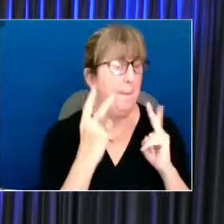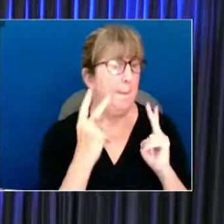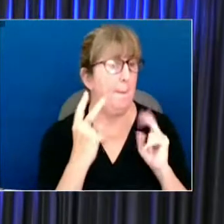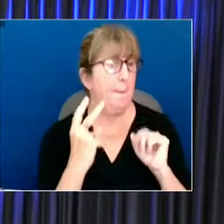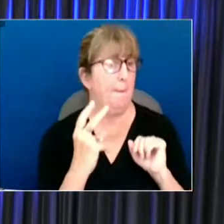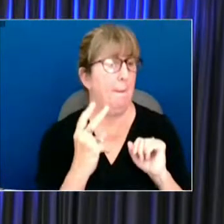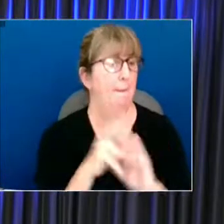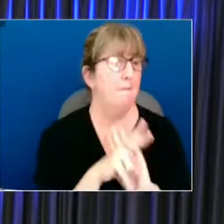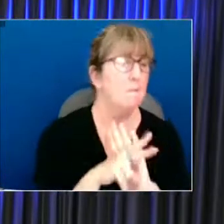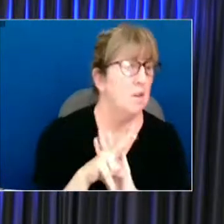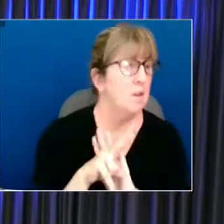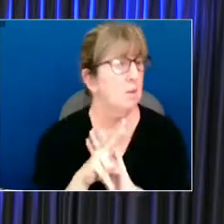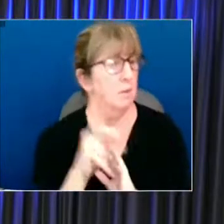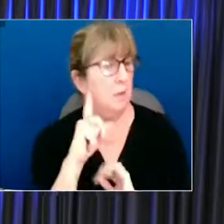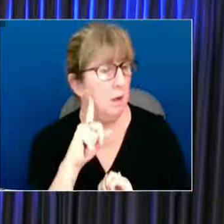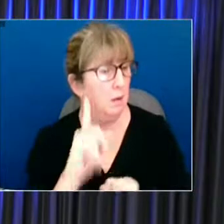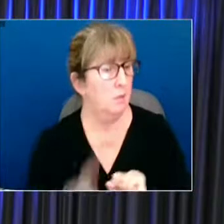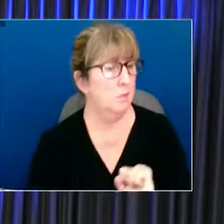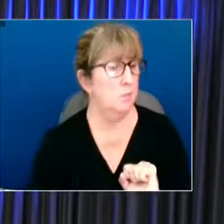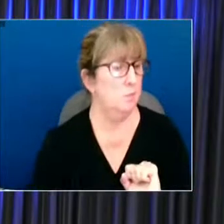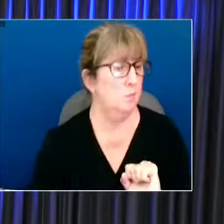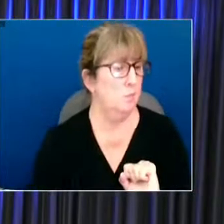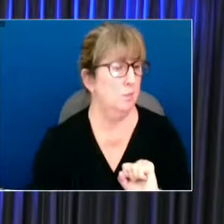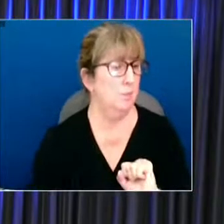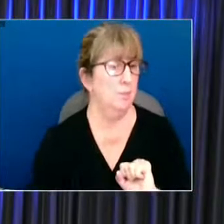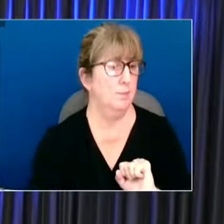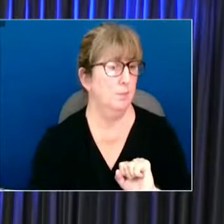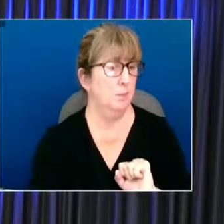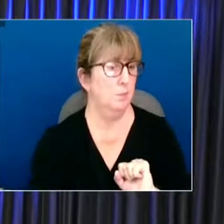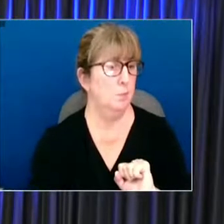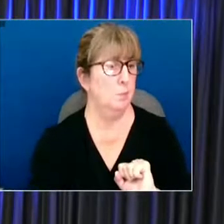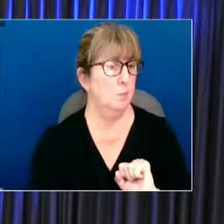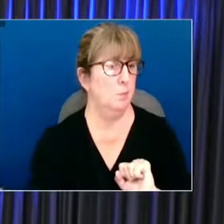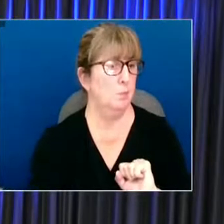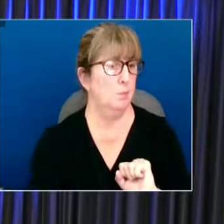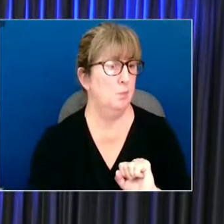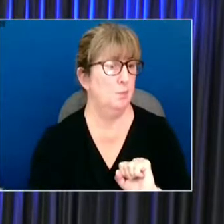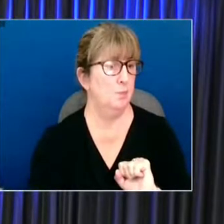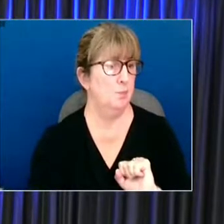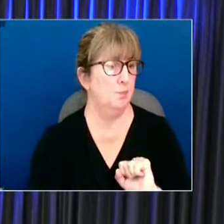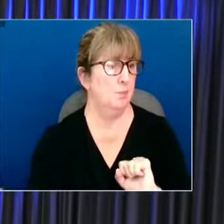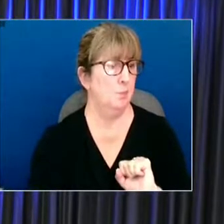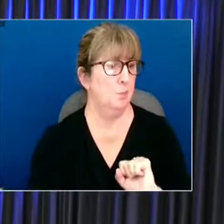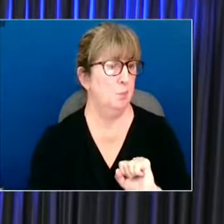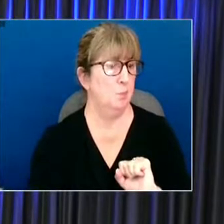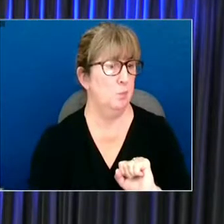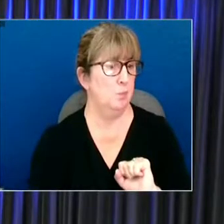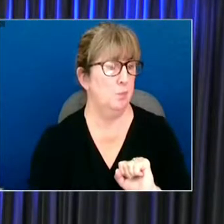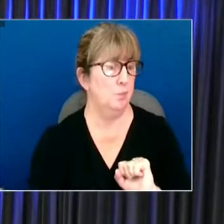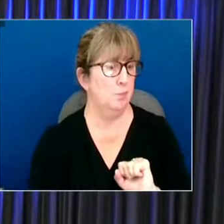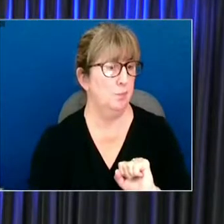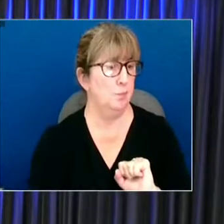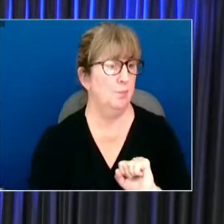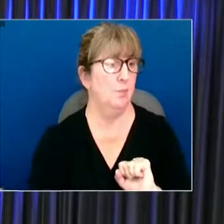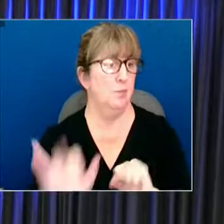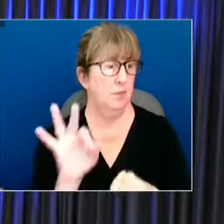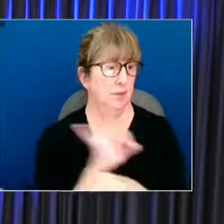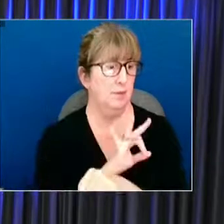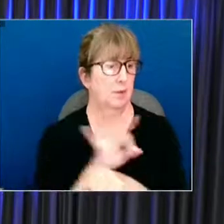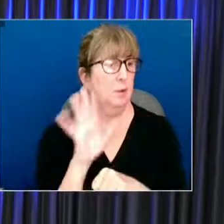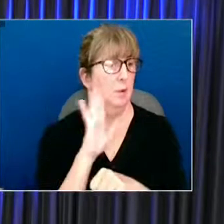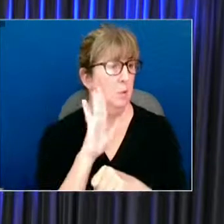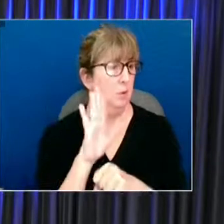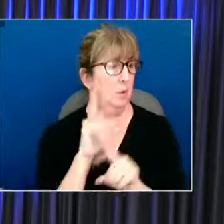audio. You won't have any ability to interact with the PowerPoint. If there's a PowerPoint published, that functionality is exclusive to the